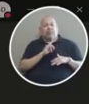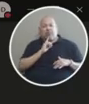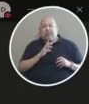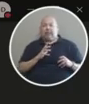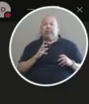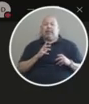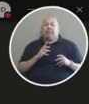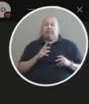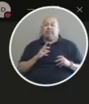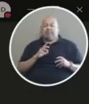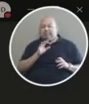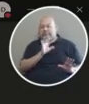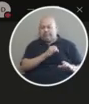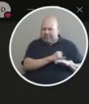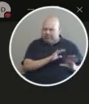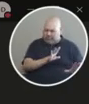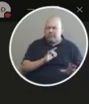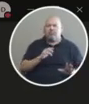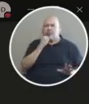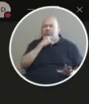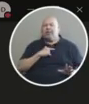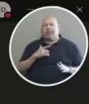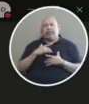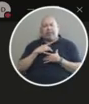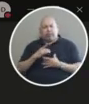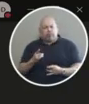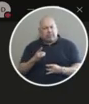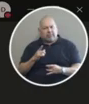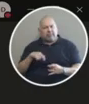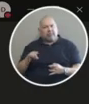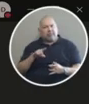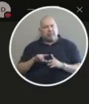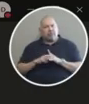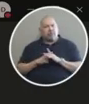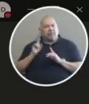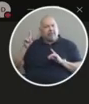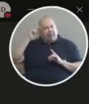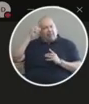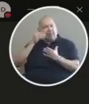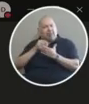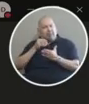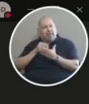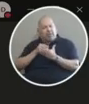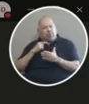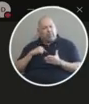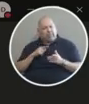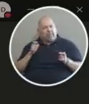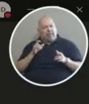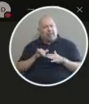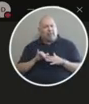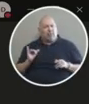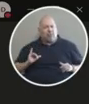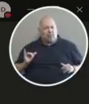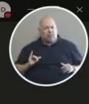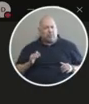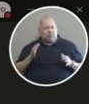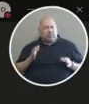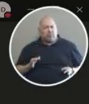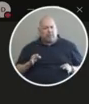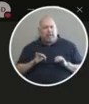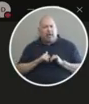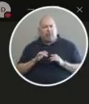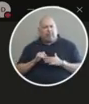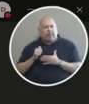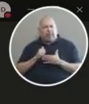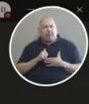going to get a lot of interest, but as the stimulus package rolls out as well, we'll need to manage that also and determine how